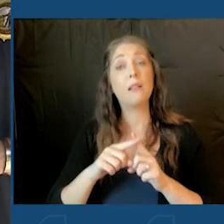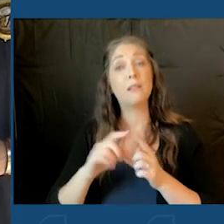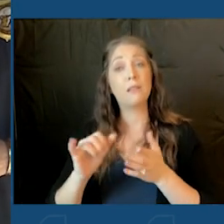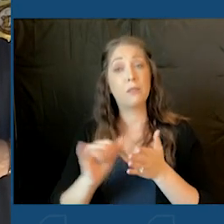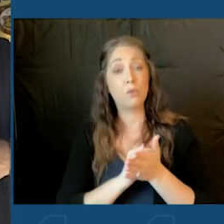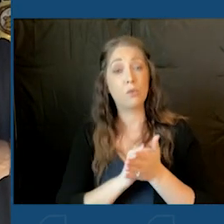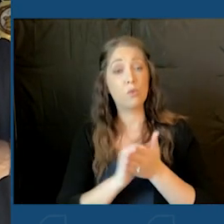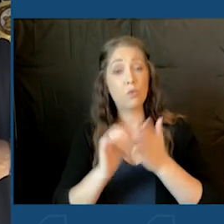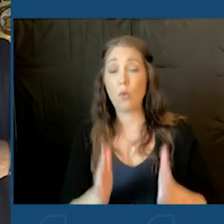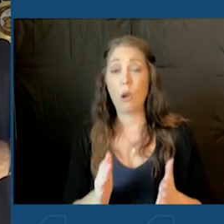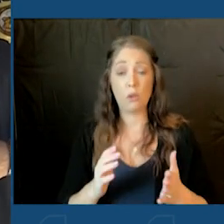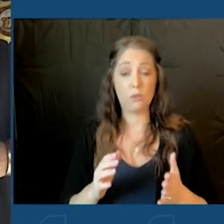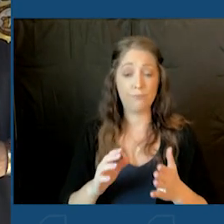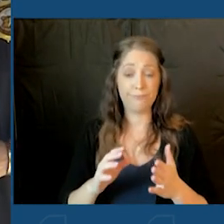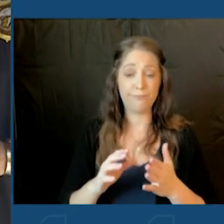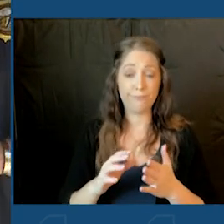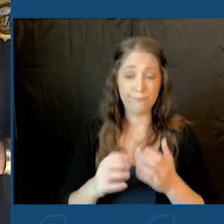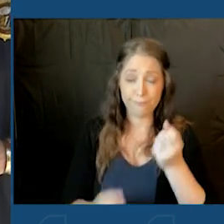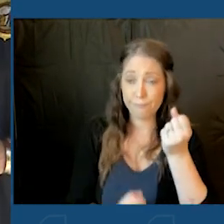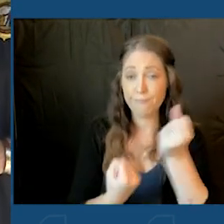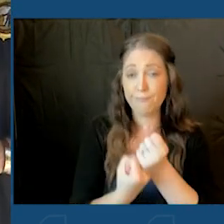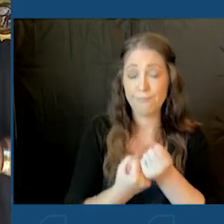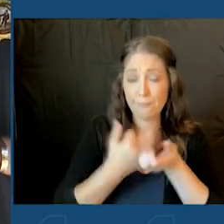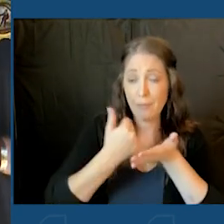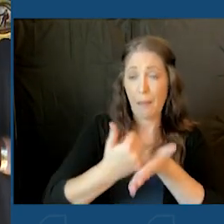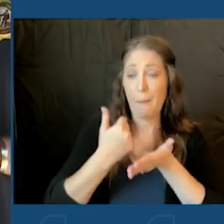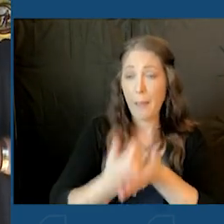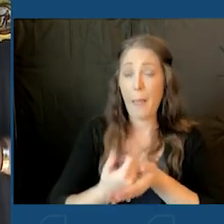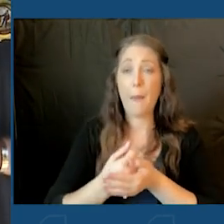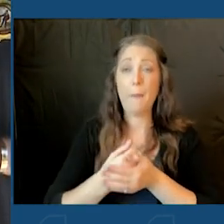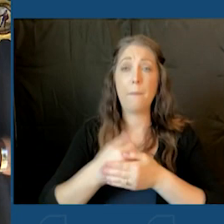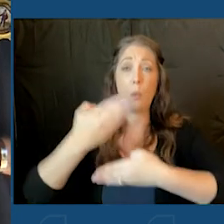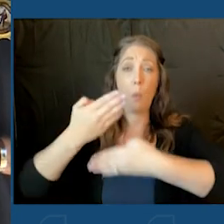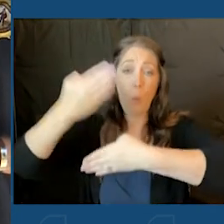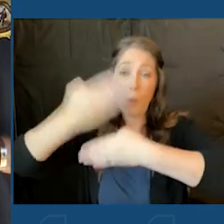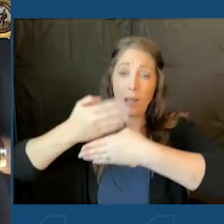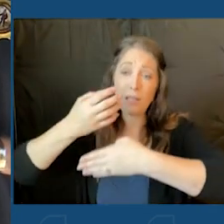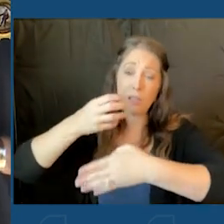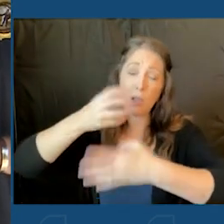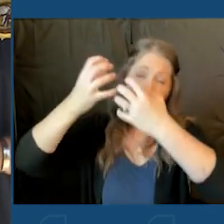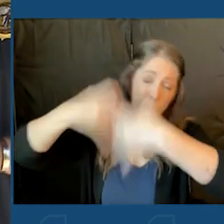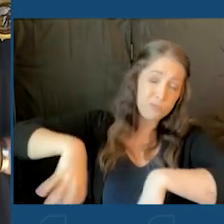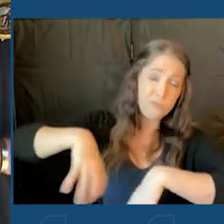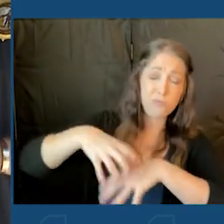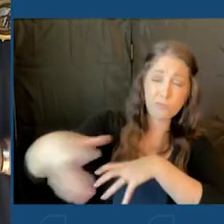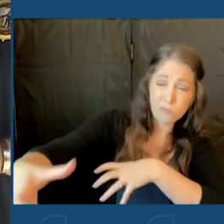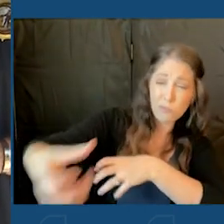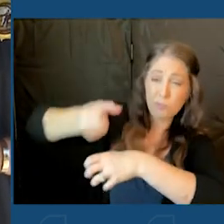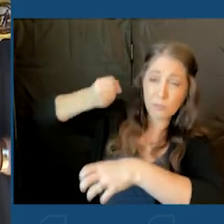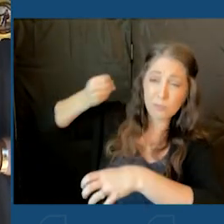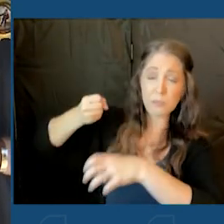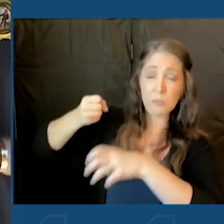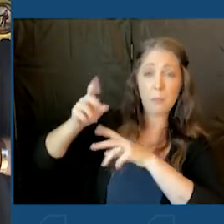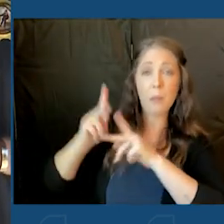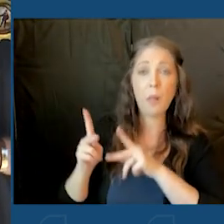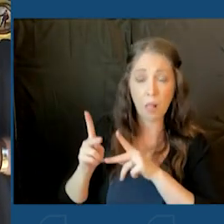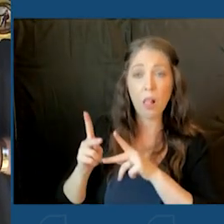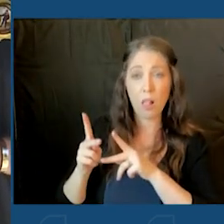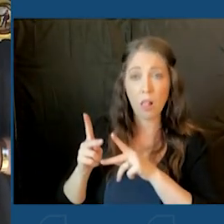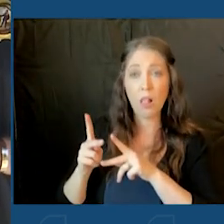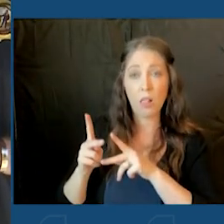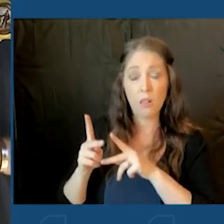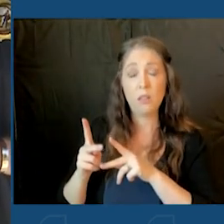there doing everything they can to save lives, break through windows, pull someone out of floodwaters in their basement apartment where the water got up to the